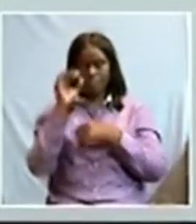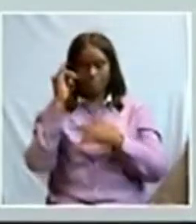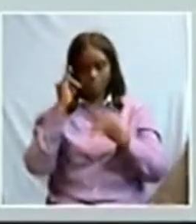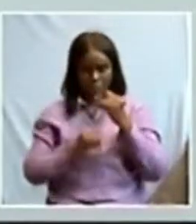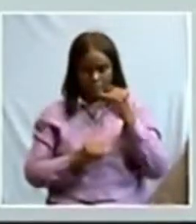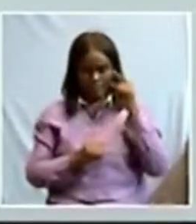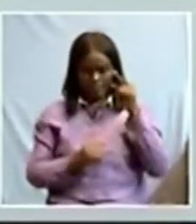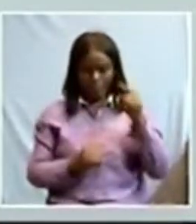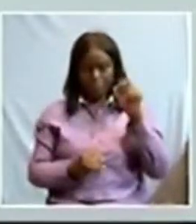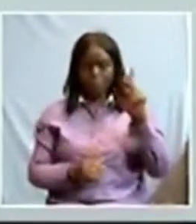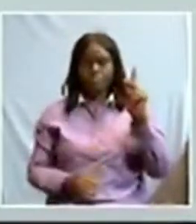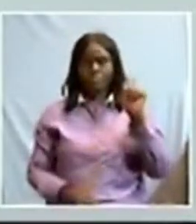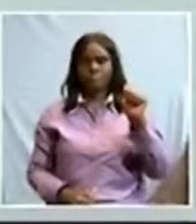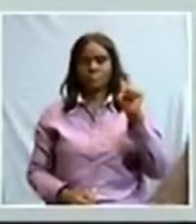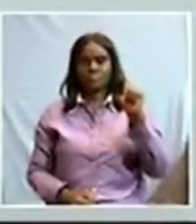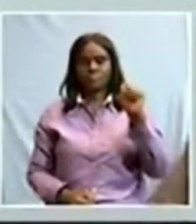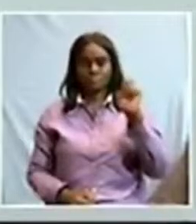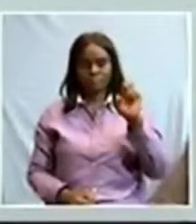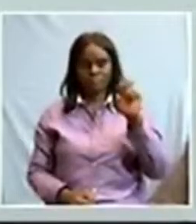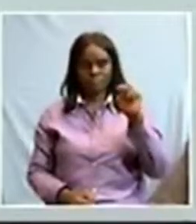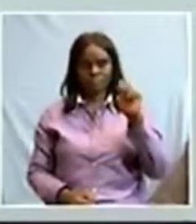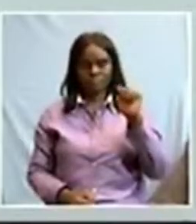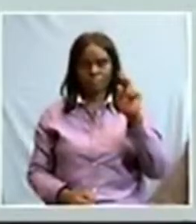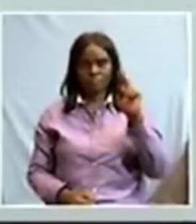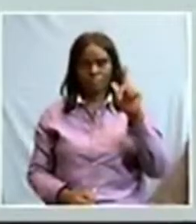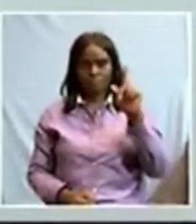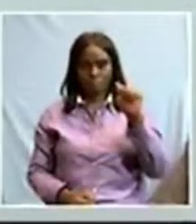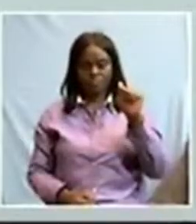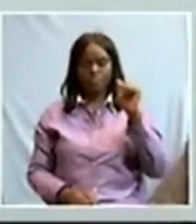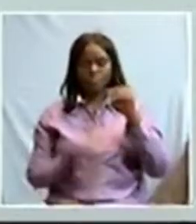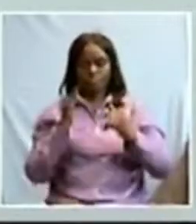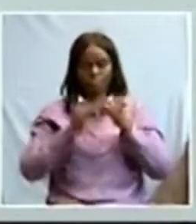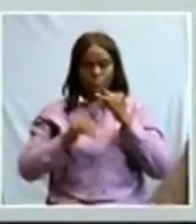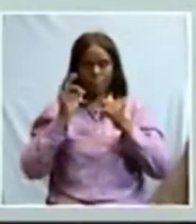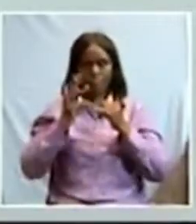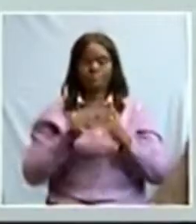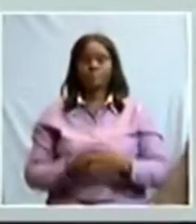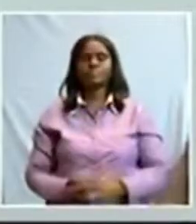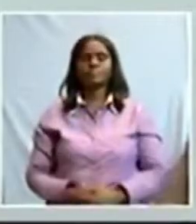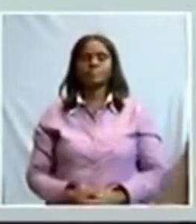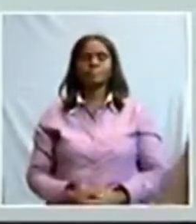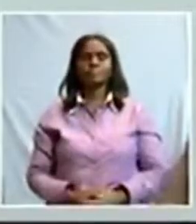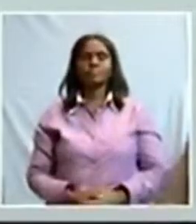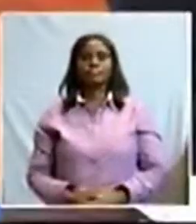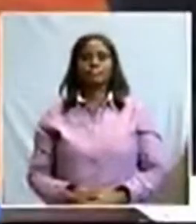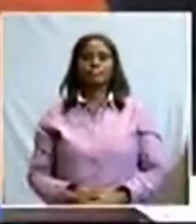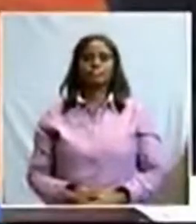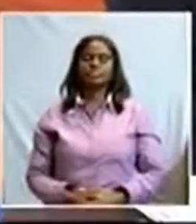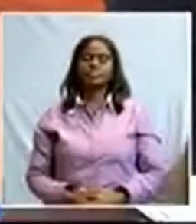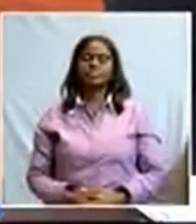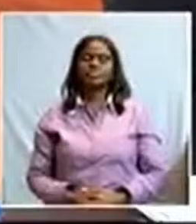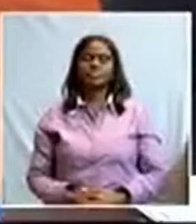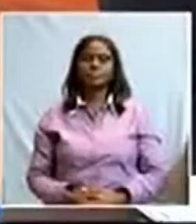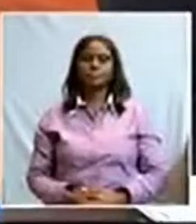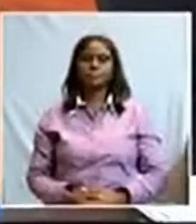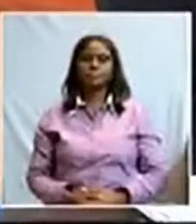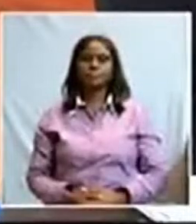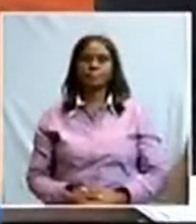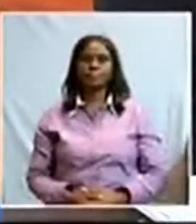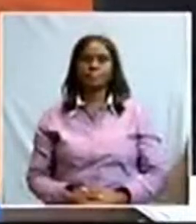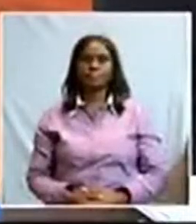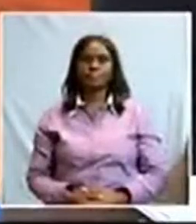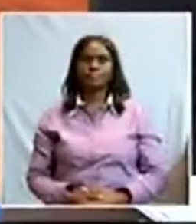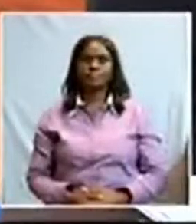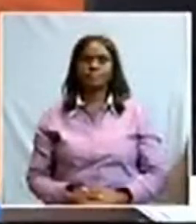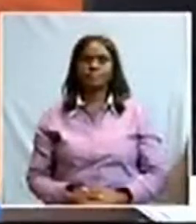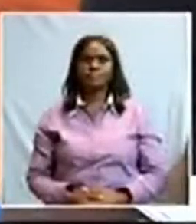this Katetaula Primary School will be completed? Thank you. Chair, you might need extra